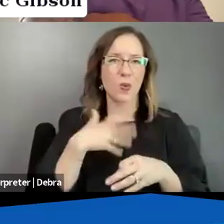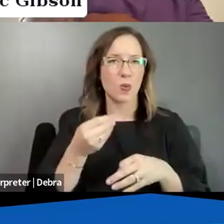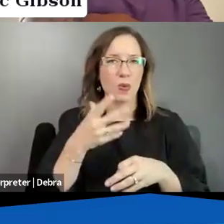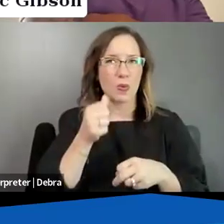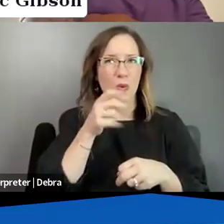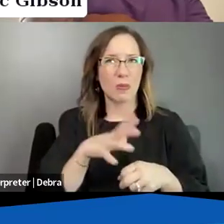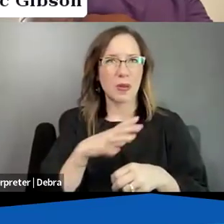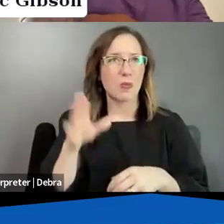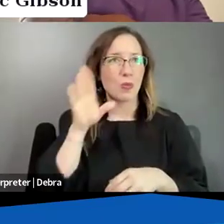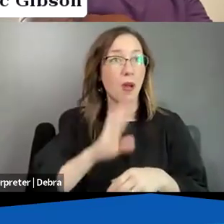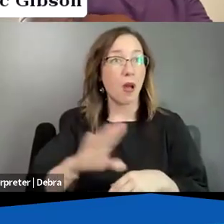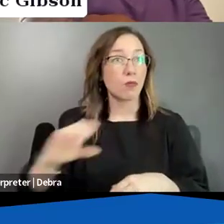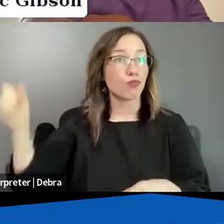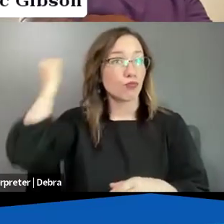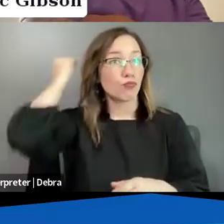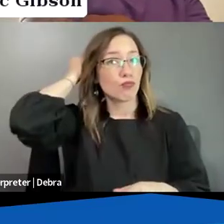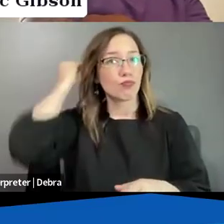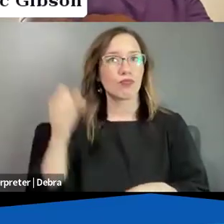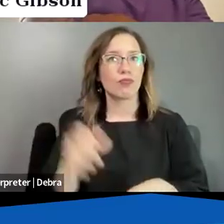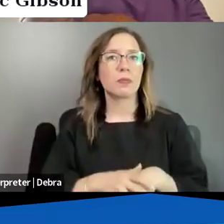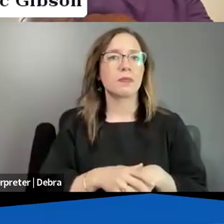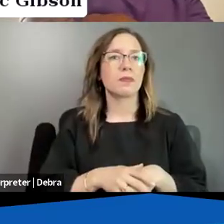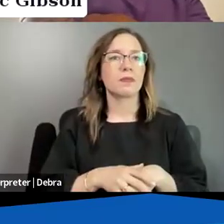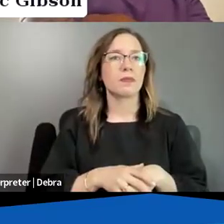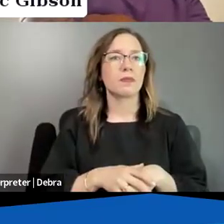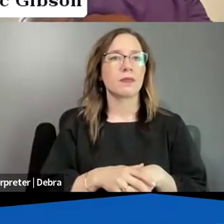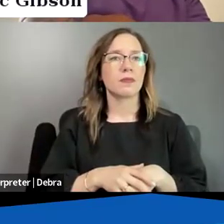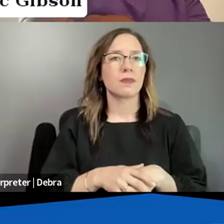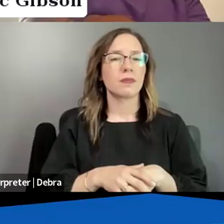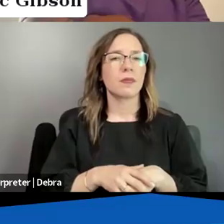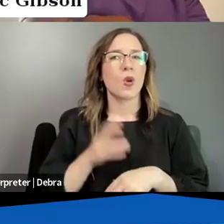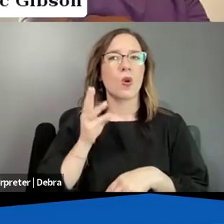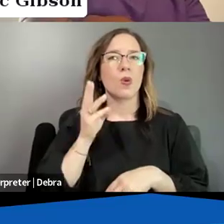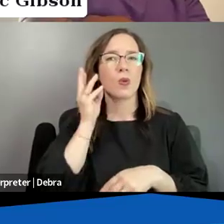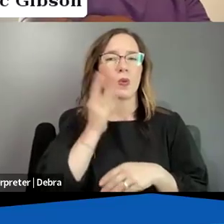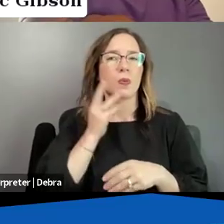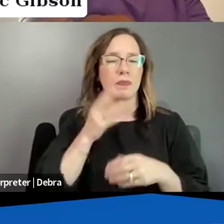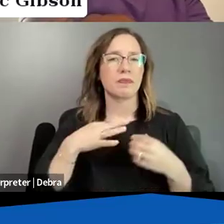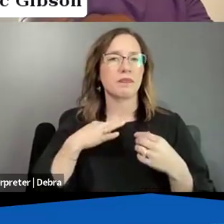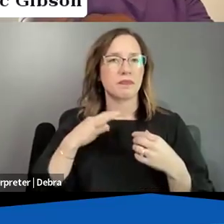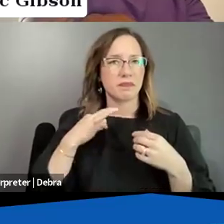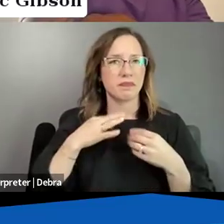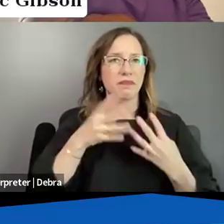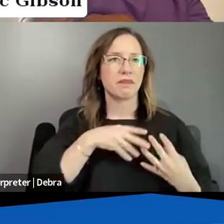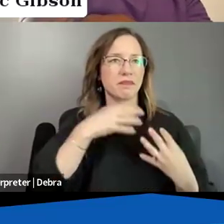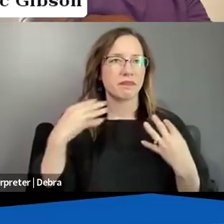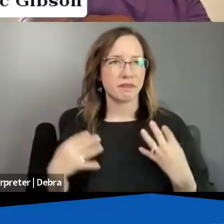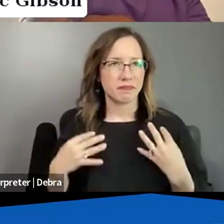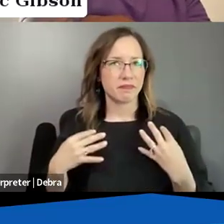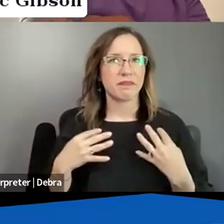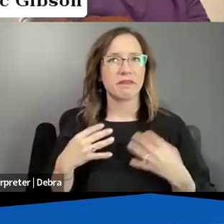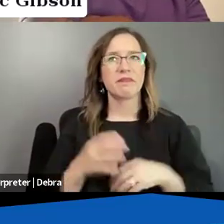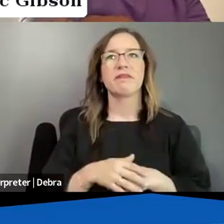ponytail. I'm wearing a white t-shirt with a rainbow on the top and rainbow earrings. I'm outside on my